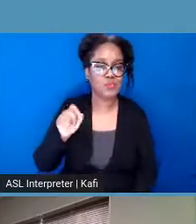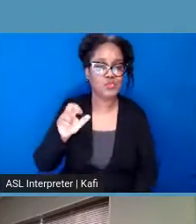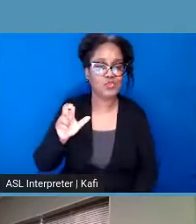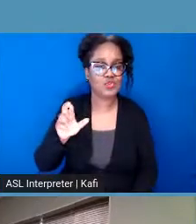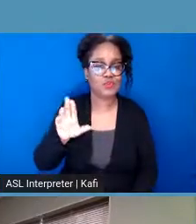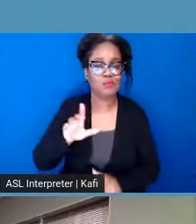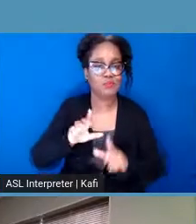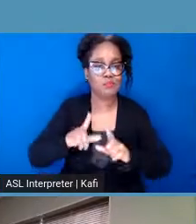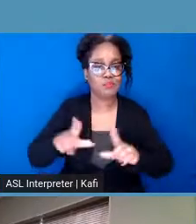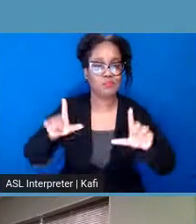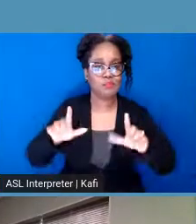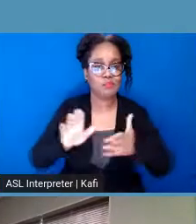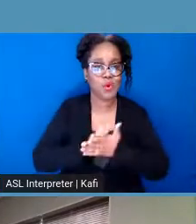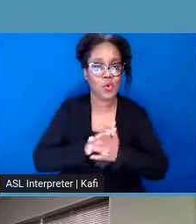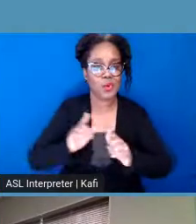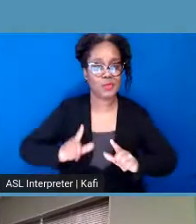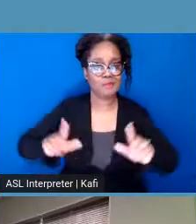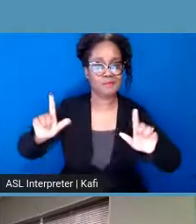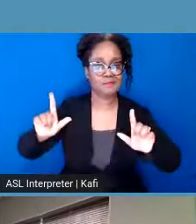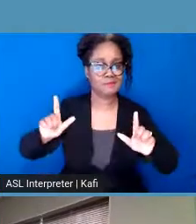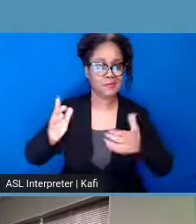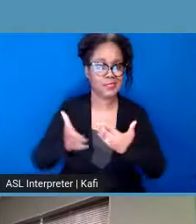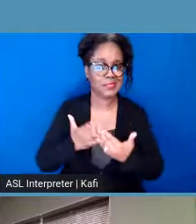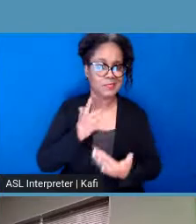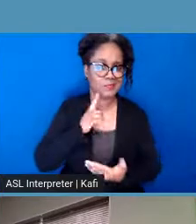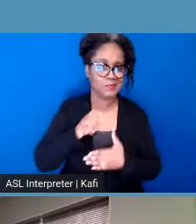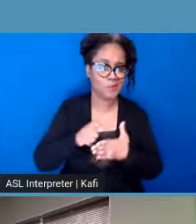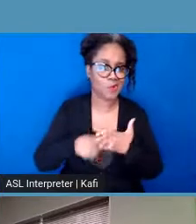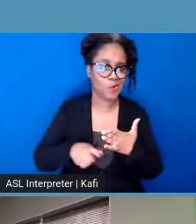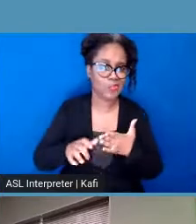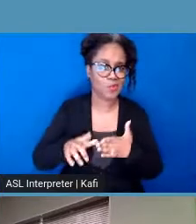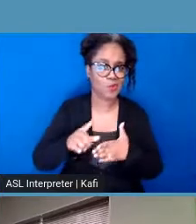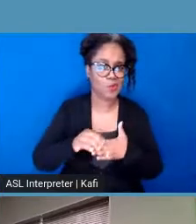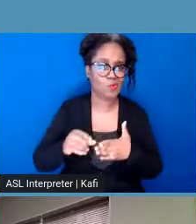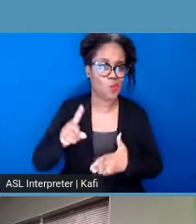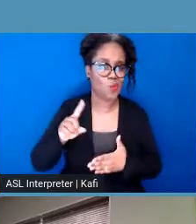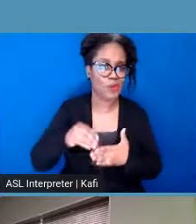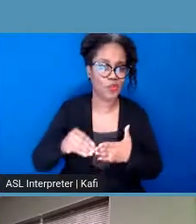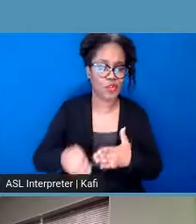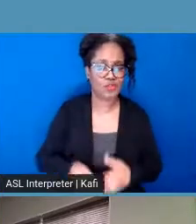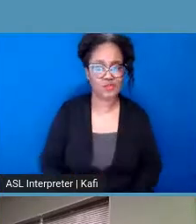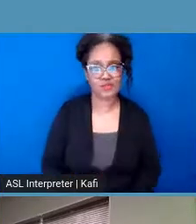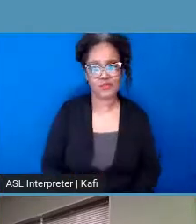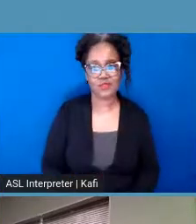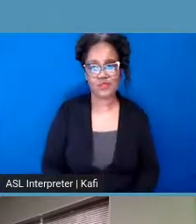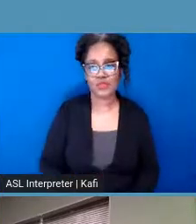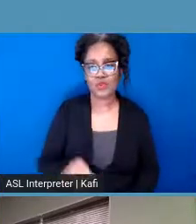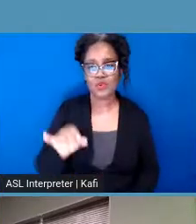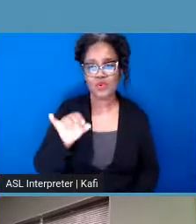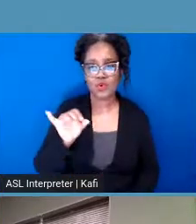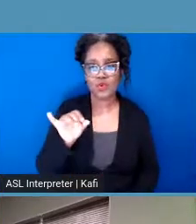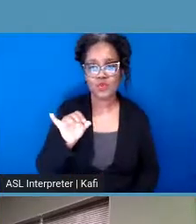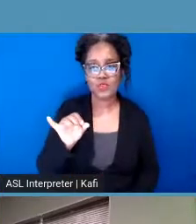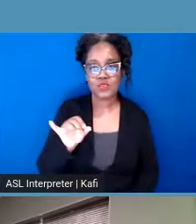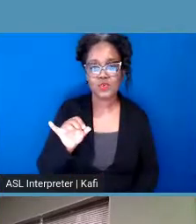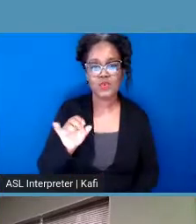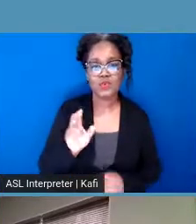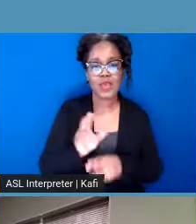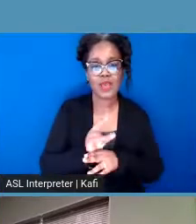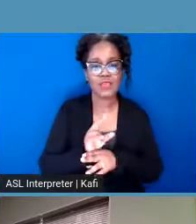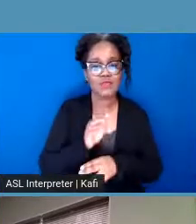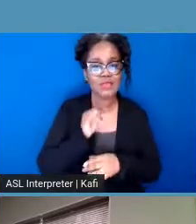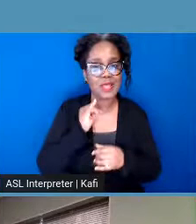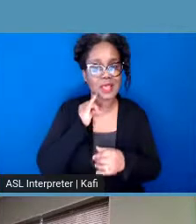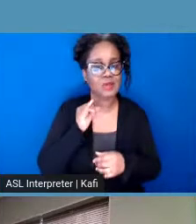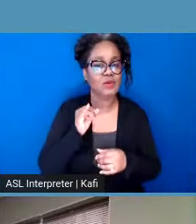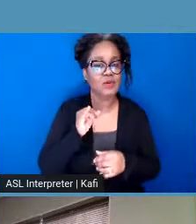also see. Oops, sorry about that. I used foam core, white foam core a lot as a reflector because the light would just bounce off of it. And so